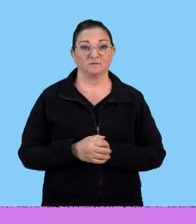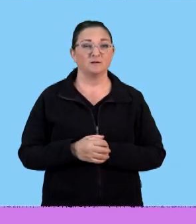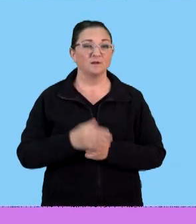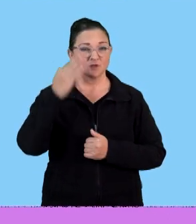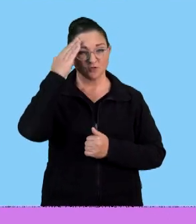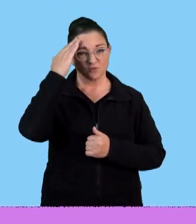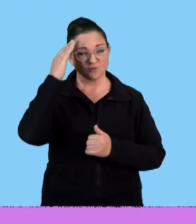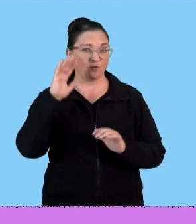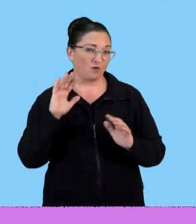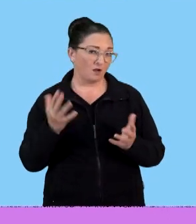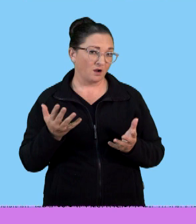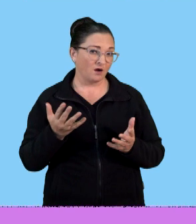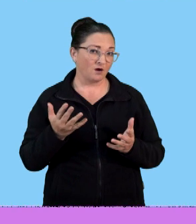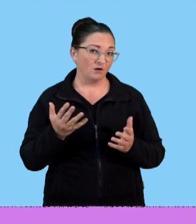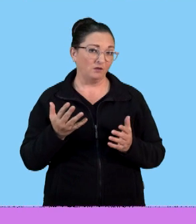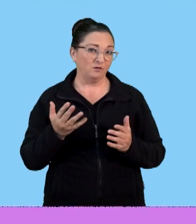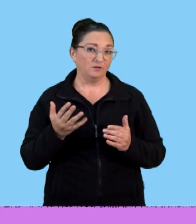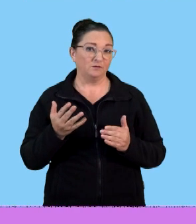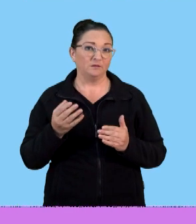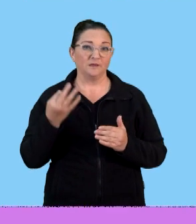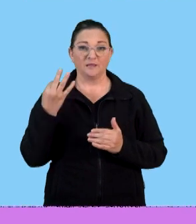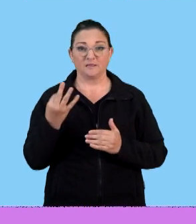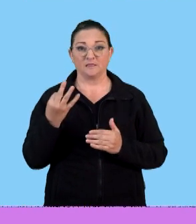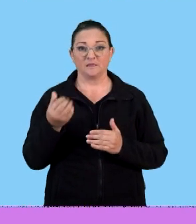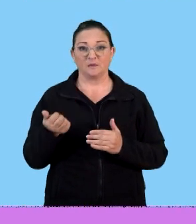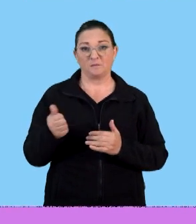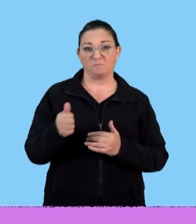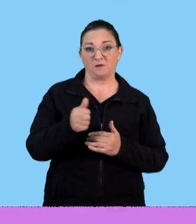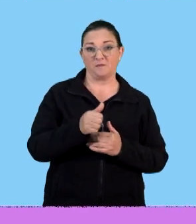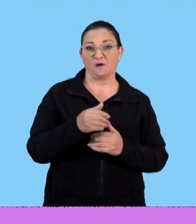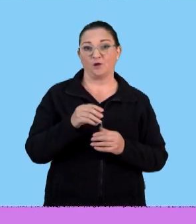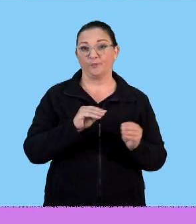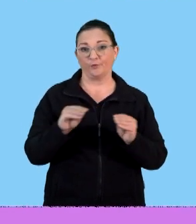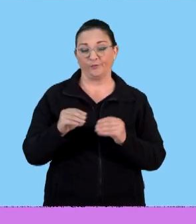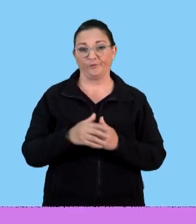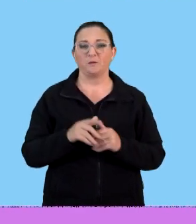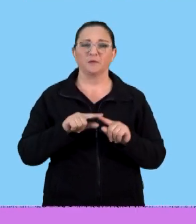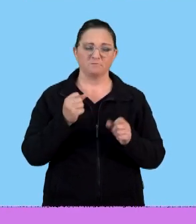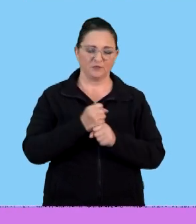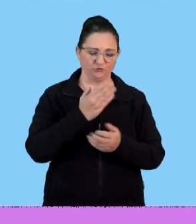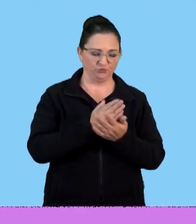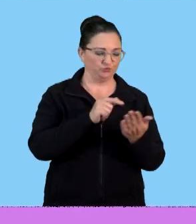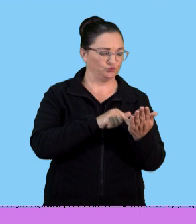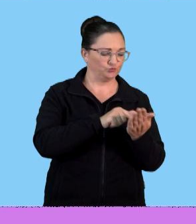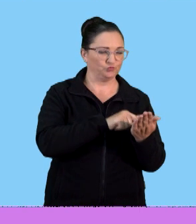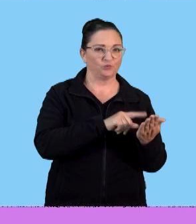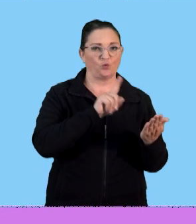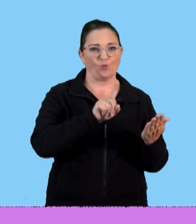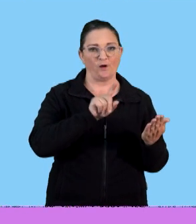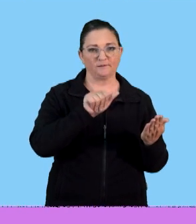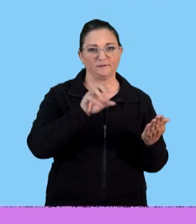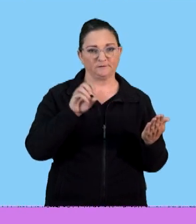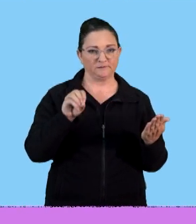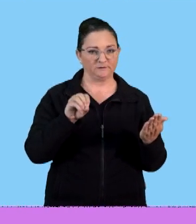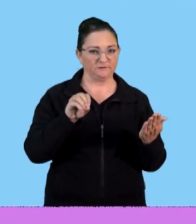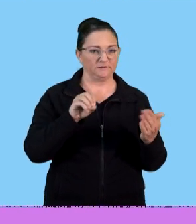1,000. Right? And you know our decimal will basically move only 3 spaces. But to make sure, let's use our calculator,